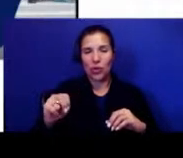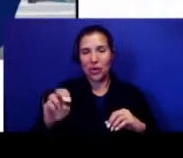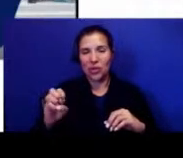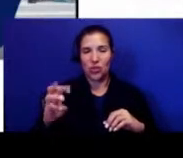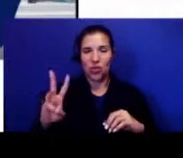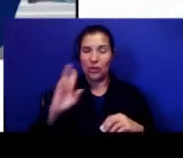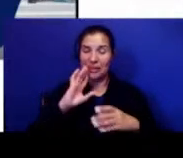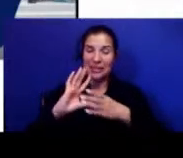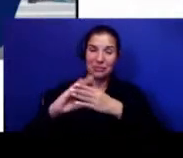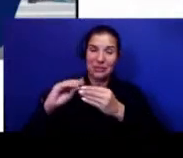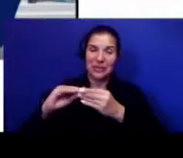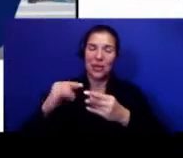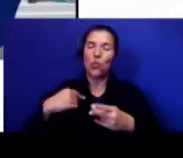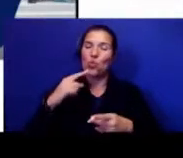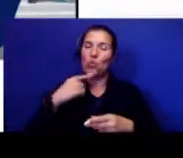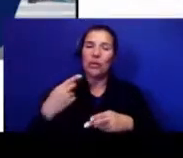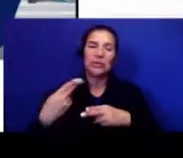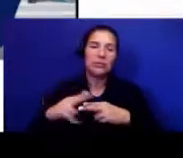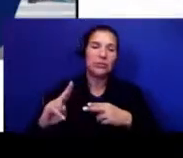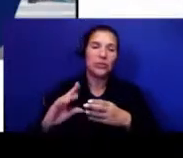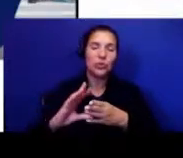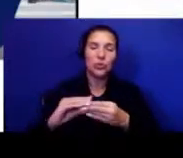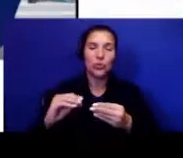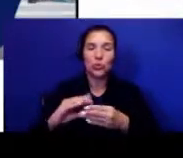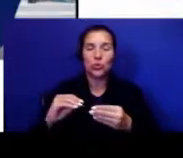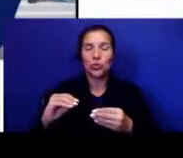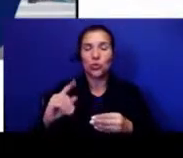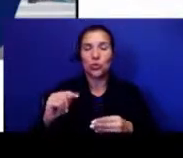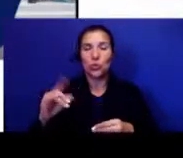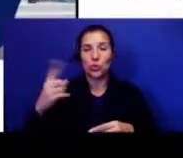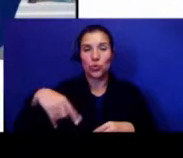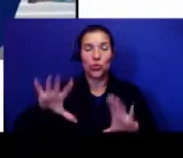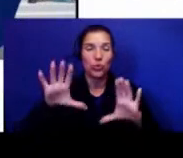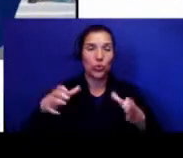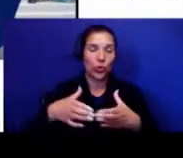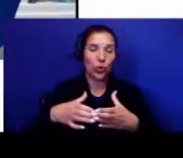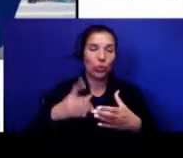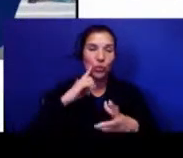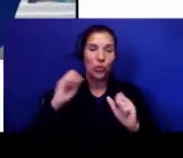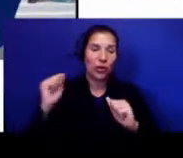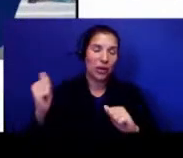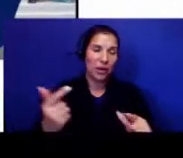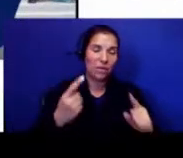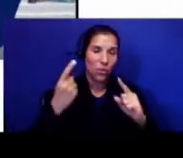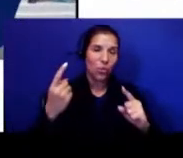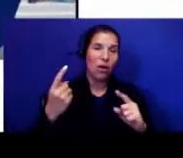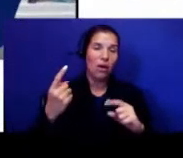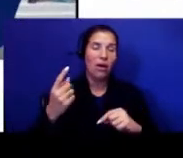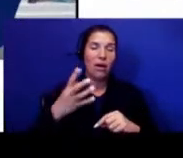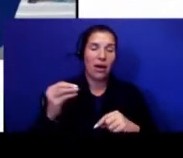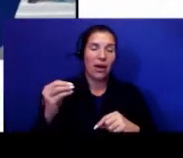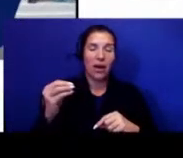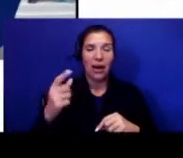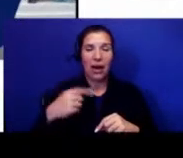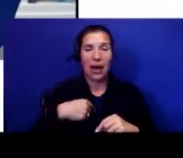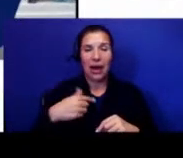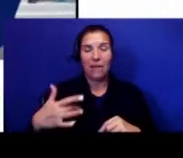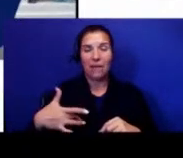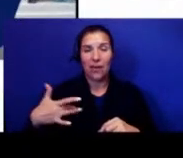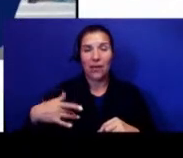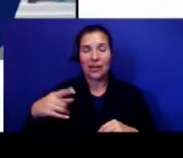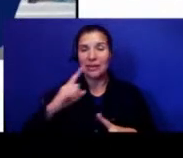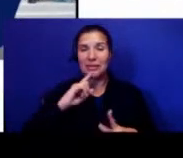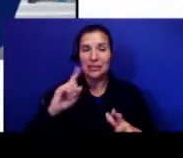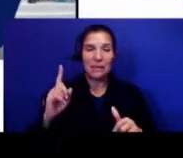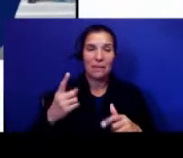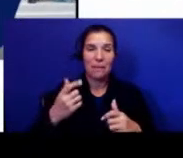wanted to say a few words to the group, to everyone. And I think the first and